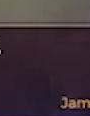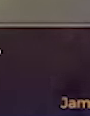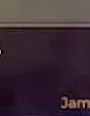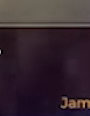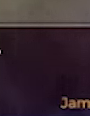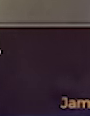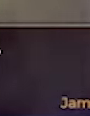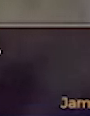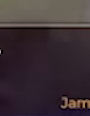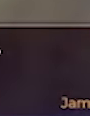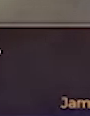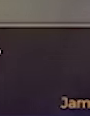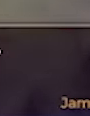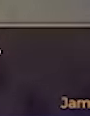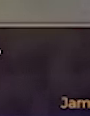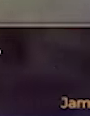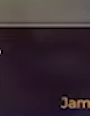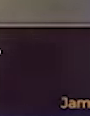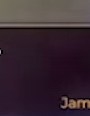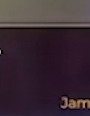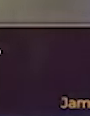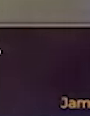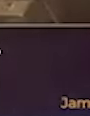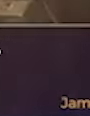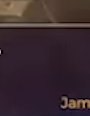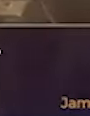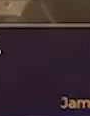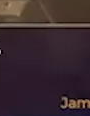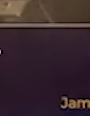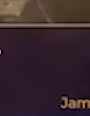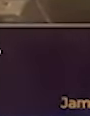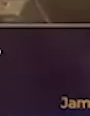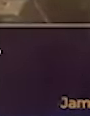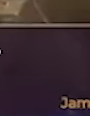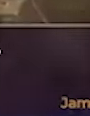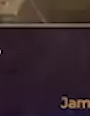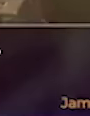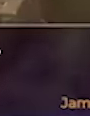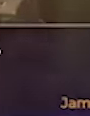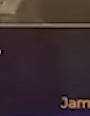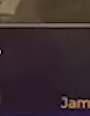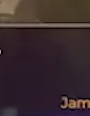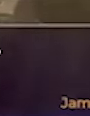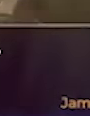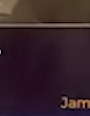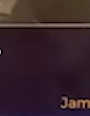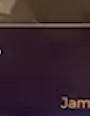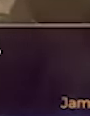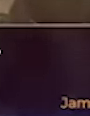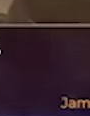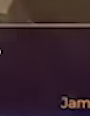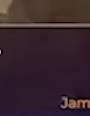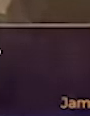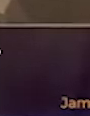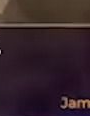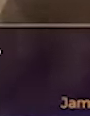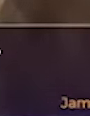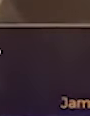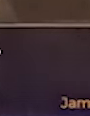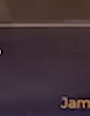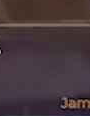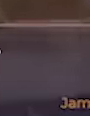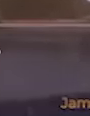need that understanding to pray. It is the prayer that gives you understanding of what is happening. That even